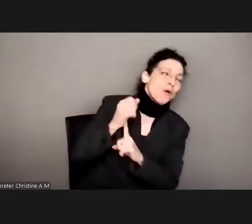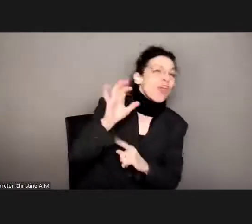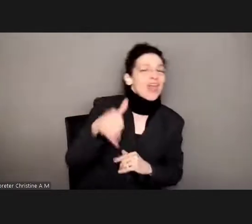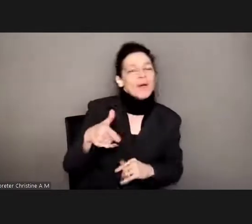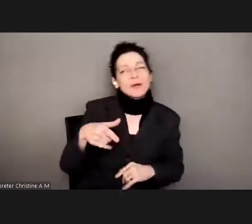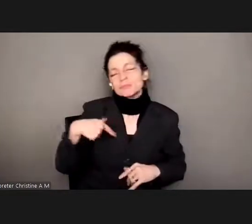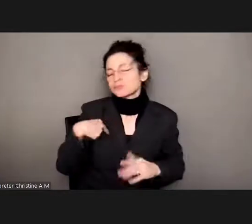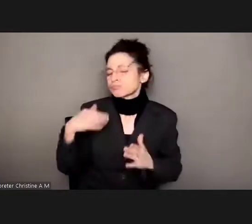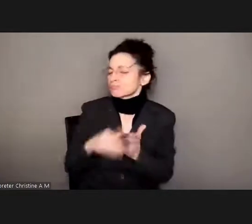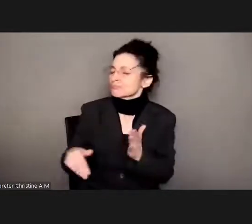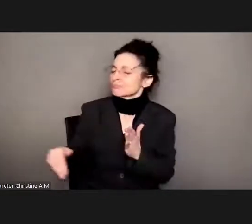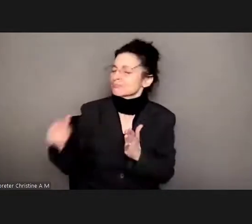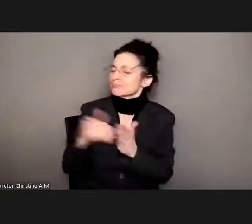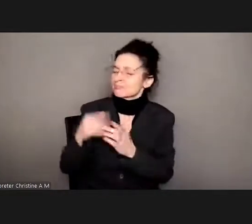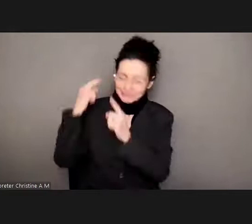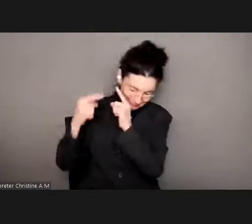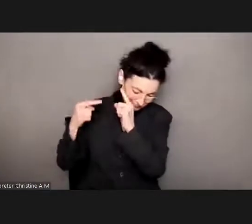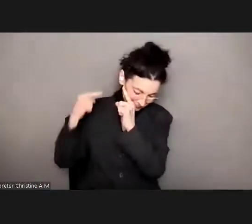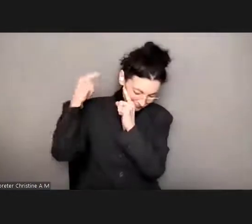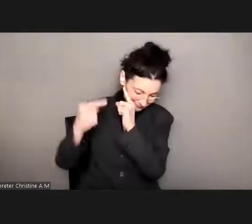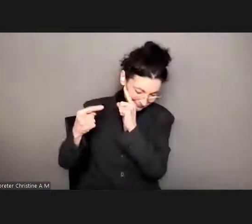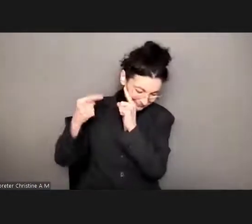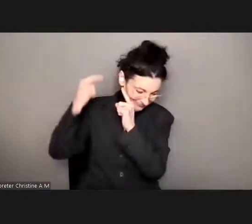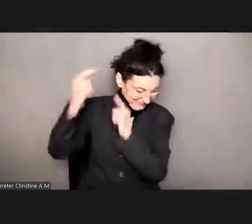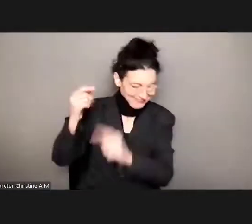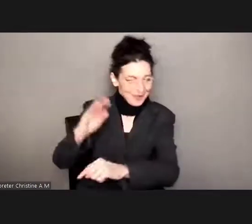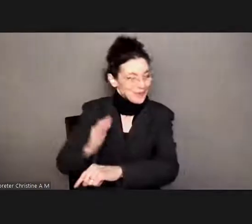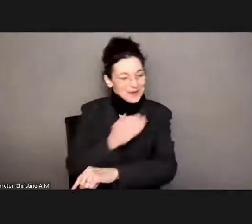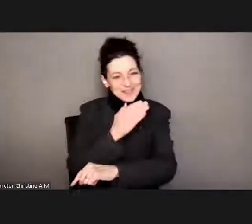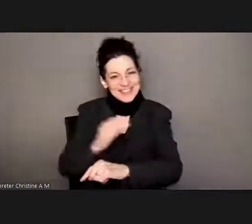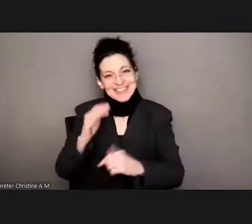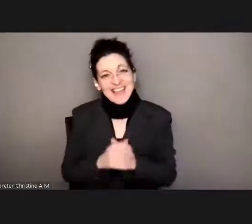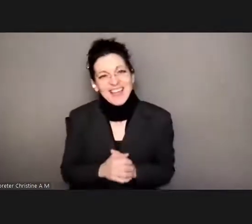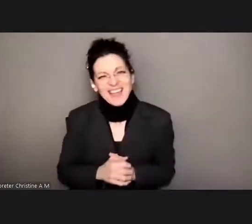I think technically that song is called Tub Thumping.